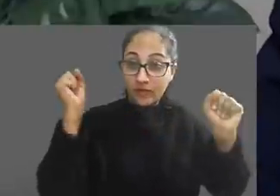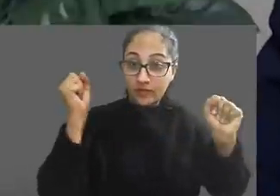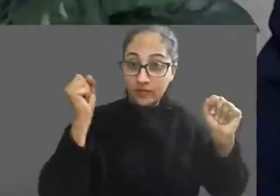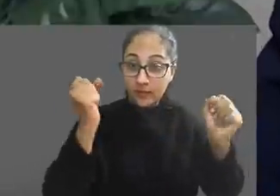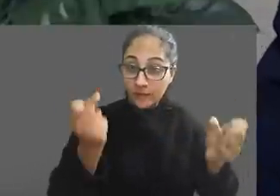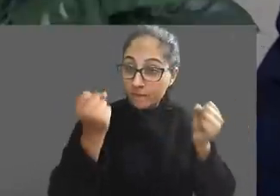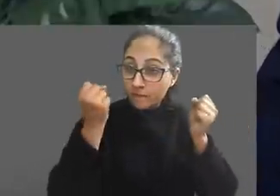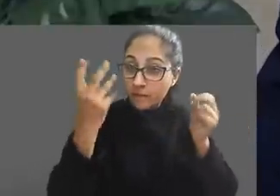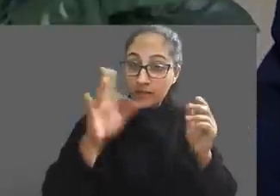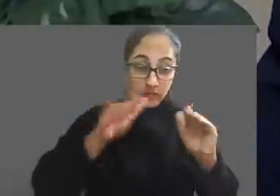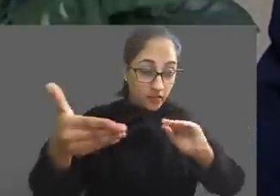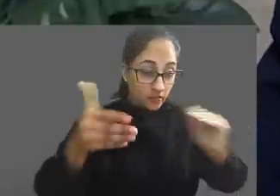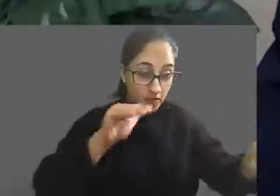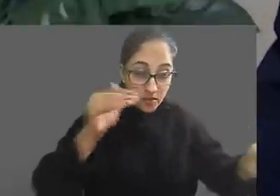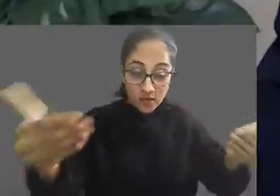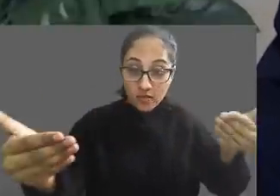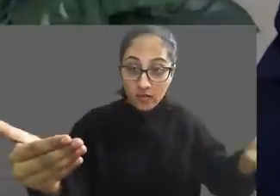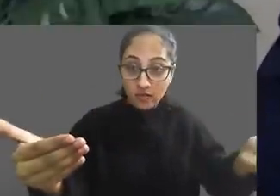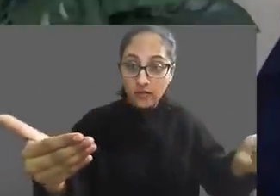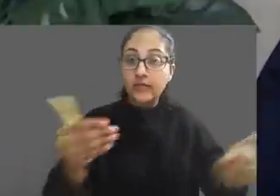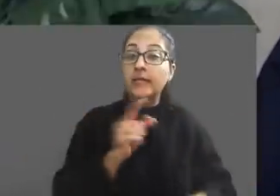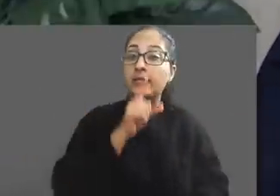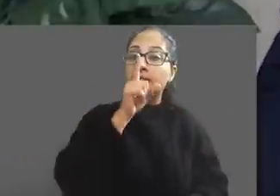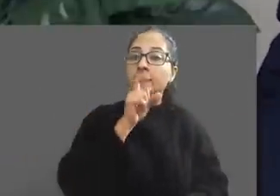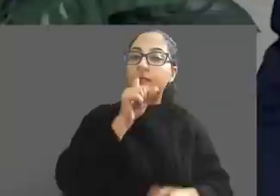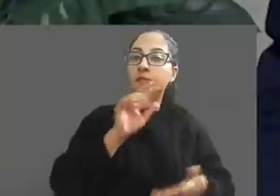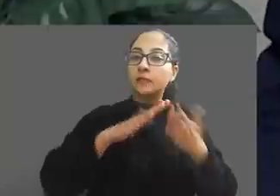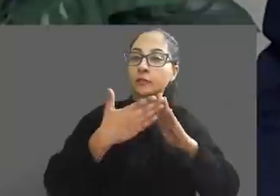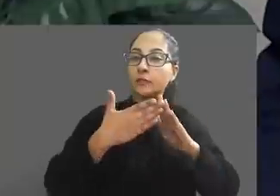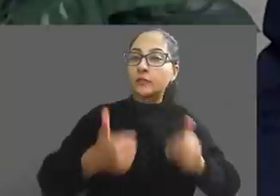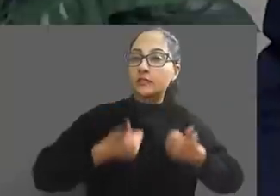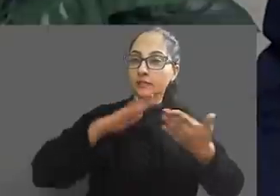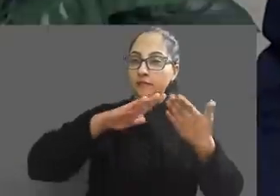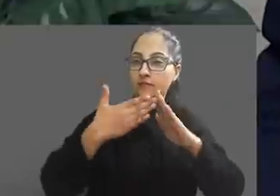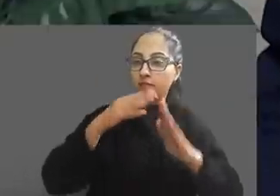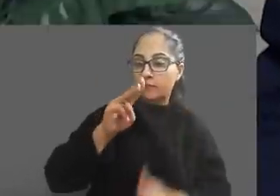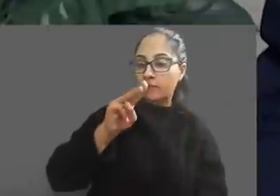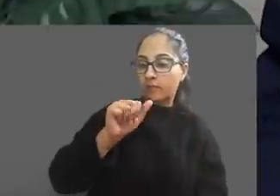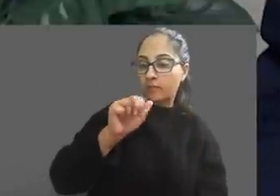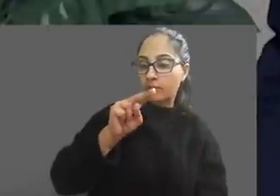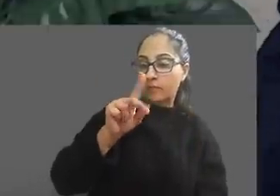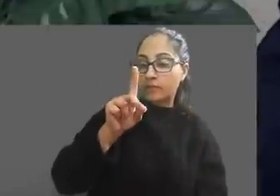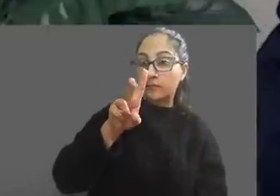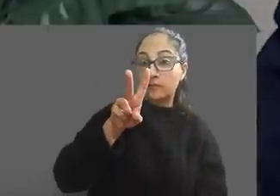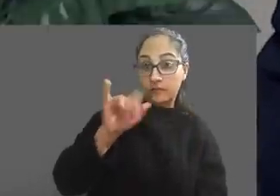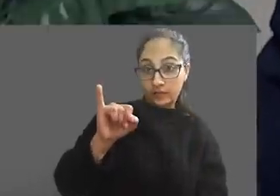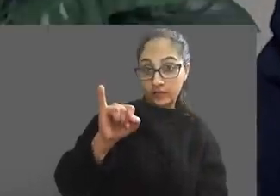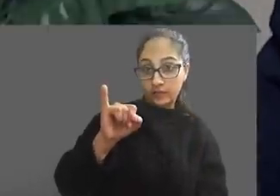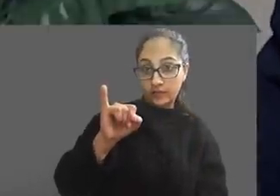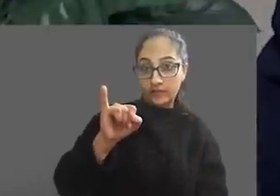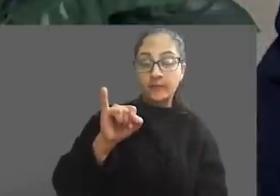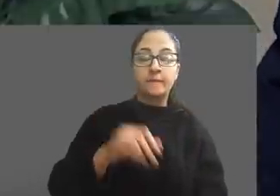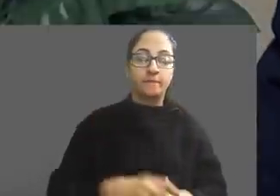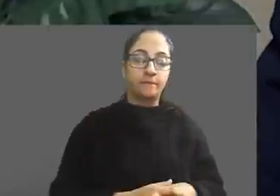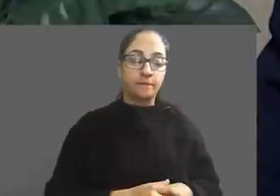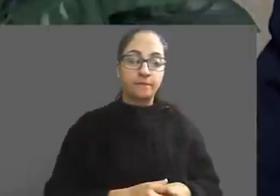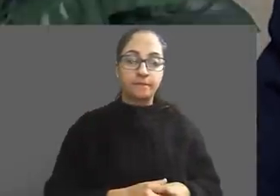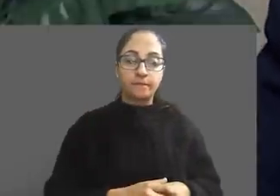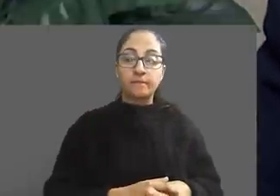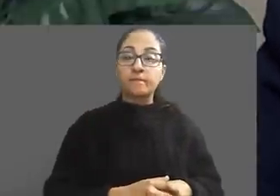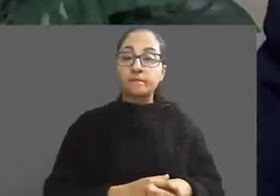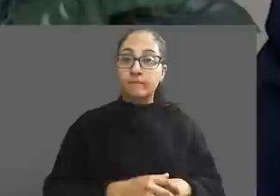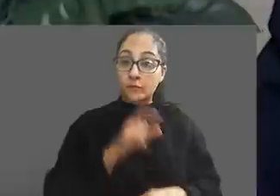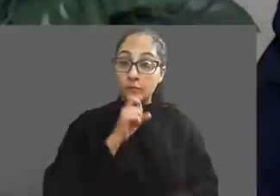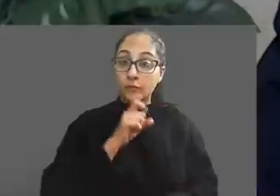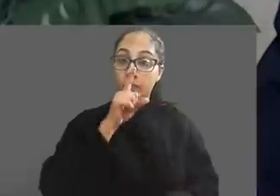Most Mumbai Ismailis lived in Mandvi, where the disease was spreading like wildfire. The Imam called members of both the